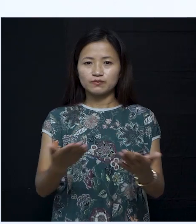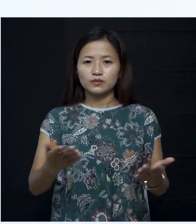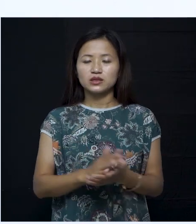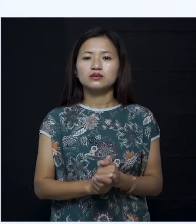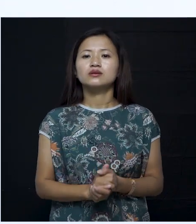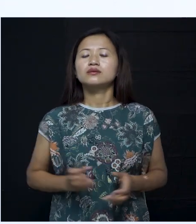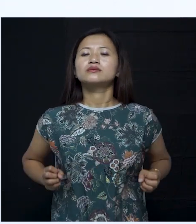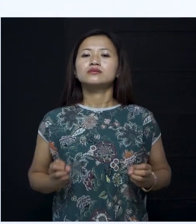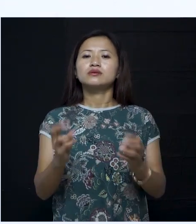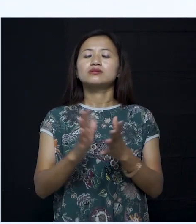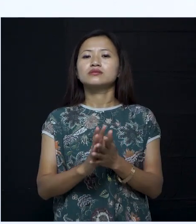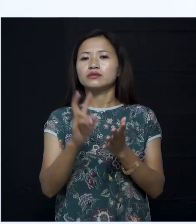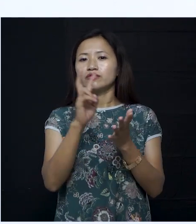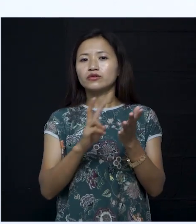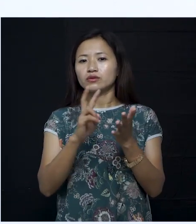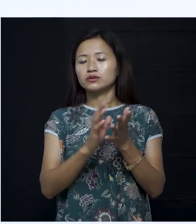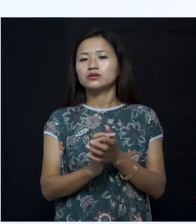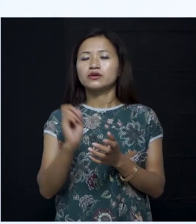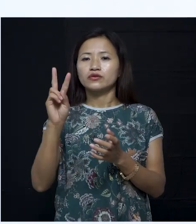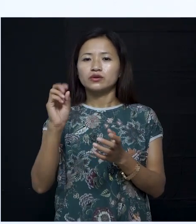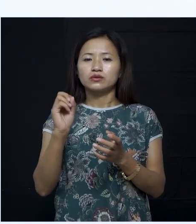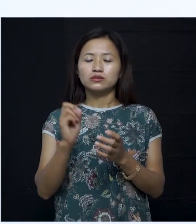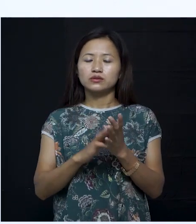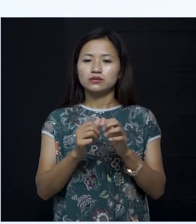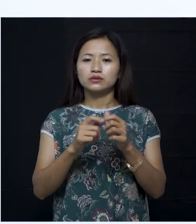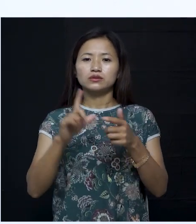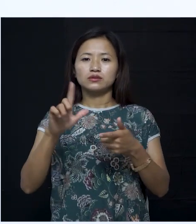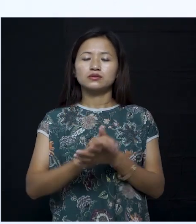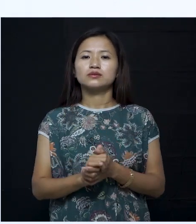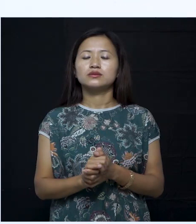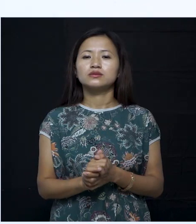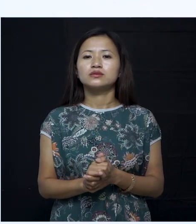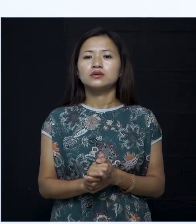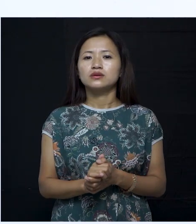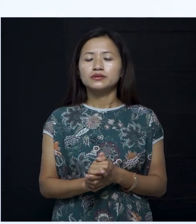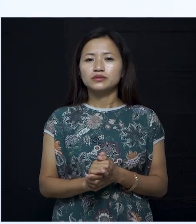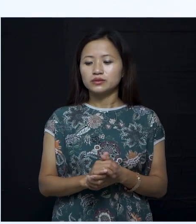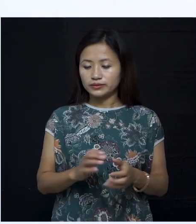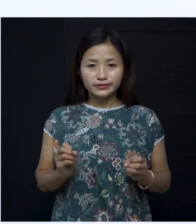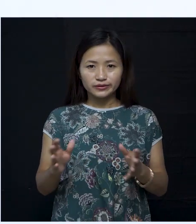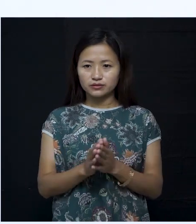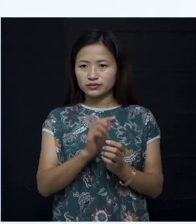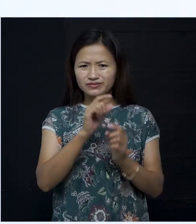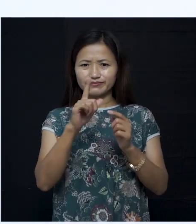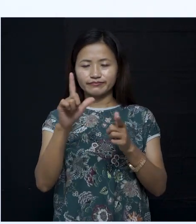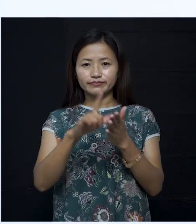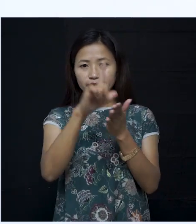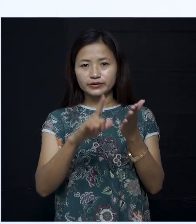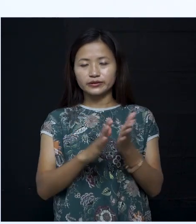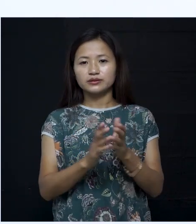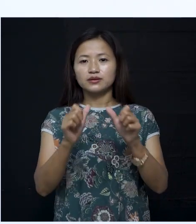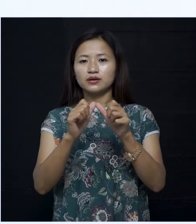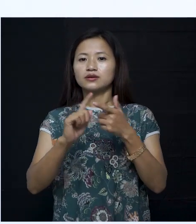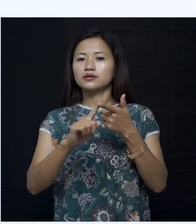with a vowel. You know what are vowels, right? You have been studying since class 3. A, E, I, O, U, those letters are called as